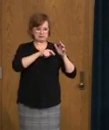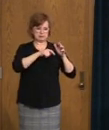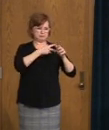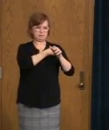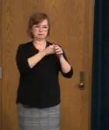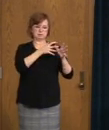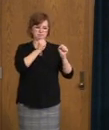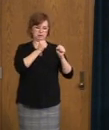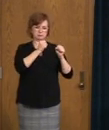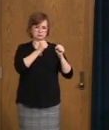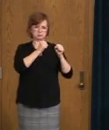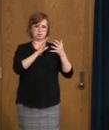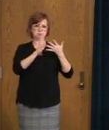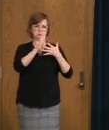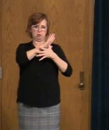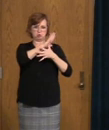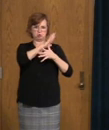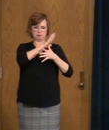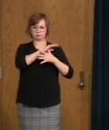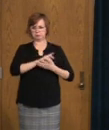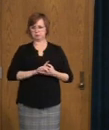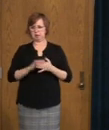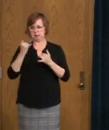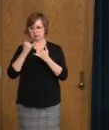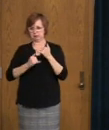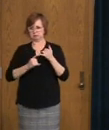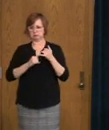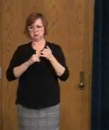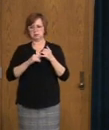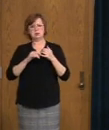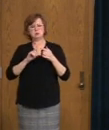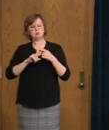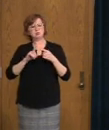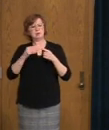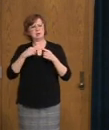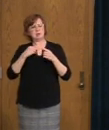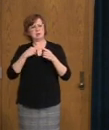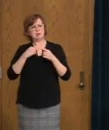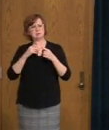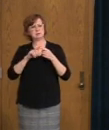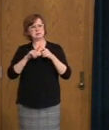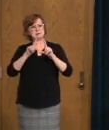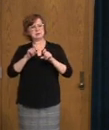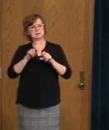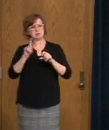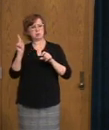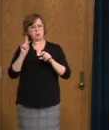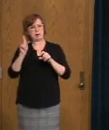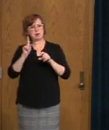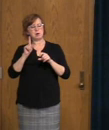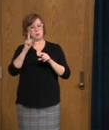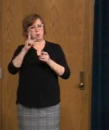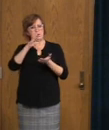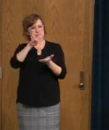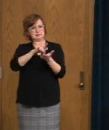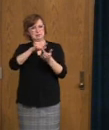then lastly, expansion of the point-of-care testing, which allows for more timely turnaround of testing results,